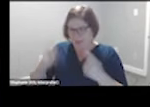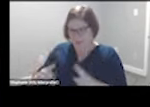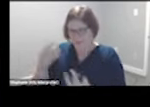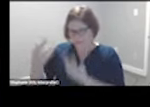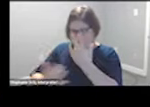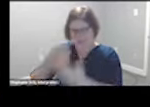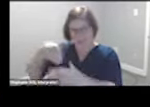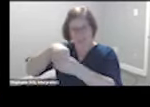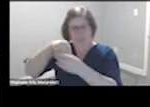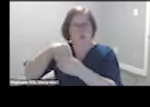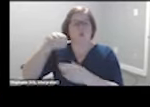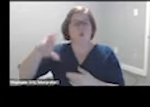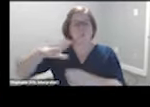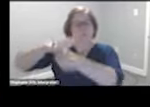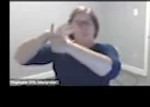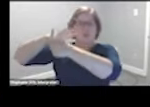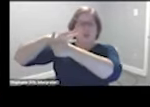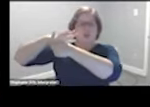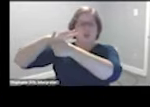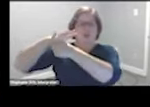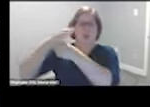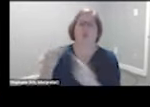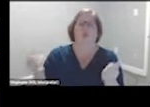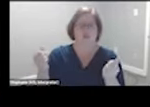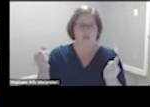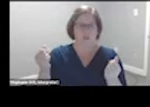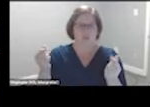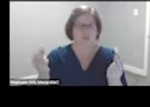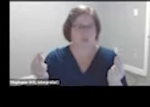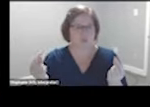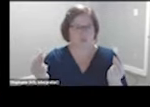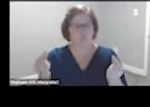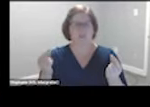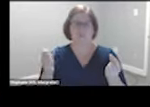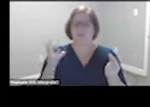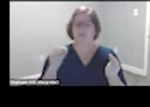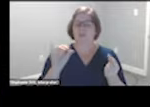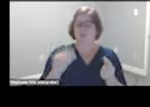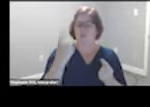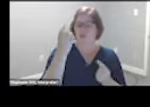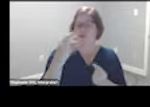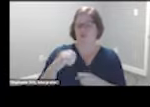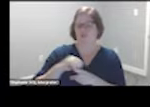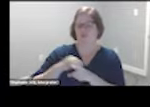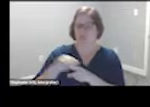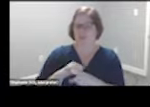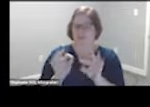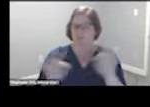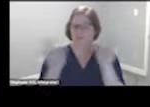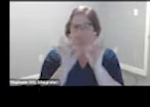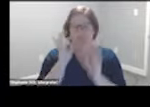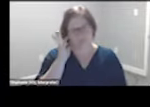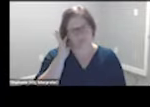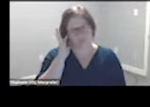a depressurization during the flight? And that is also one of the part of training. And of